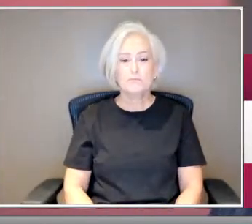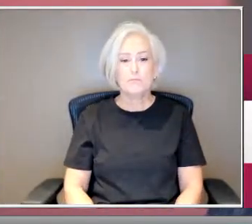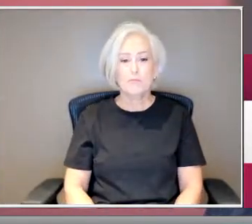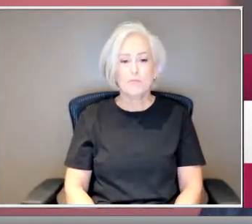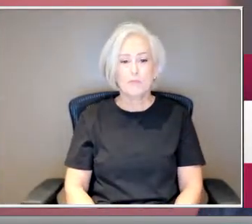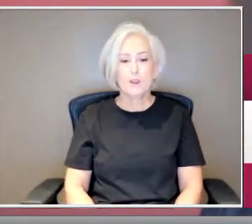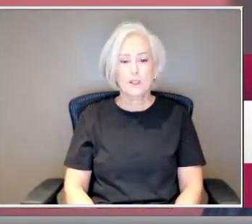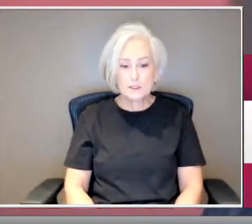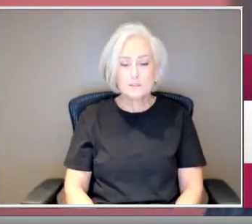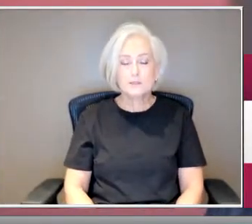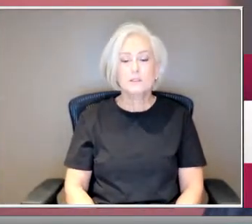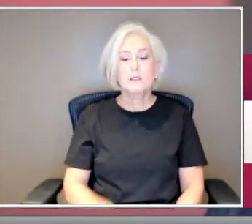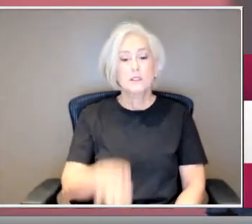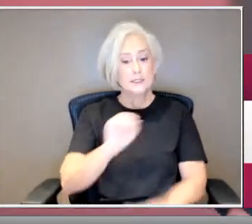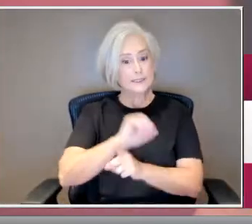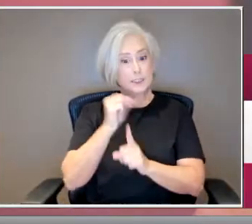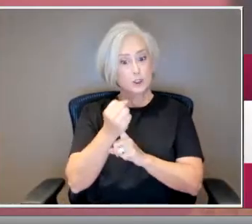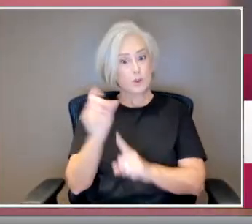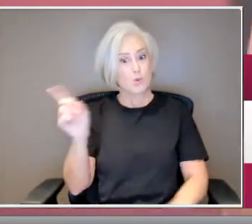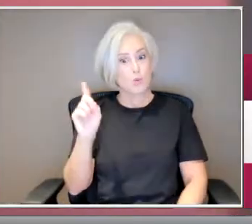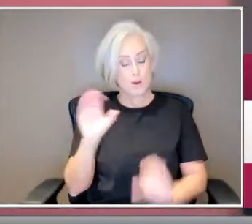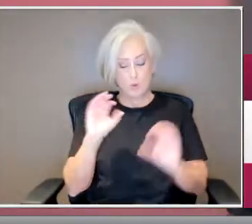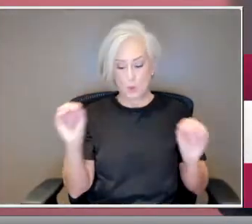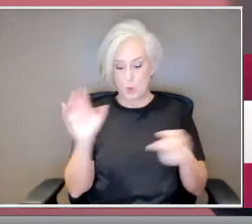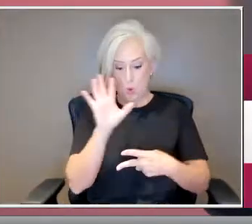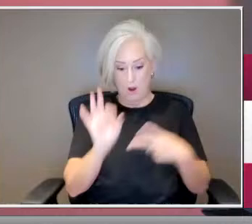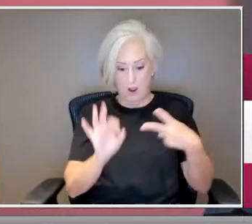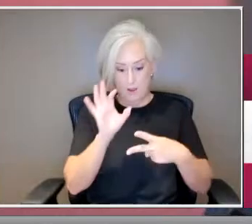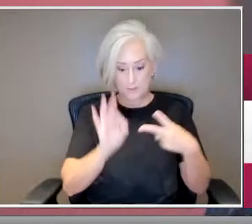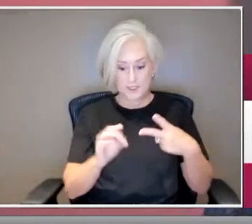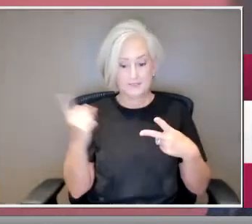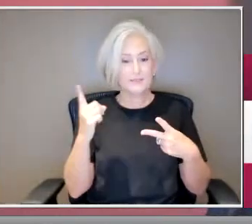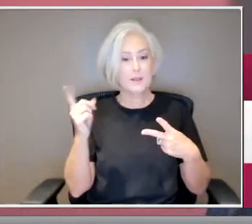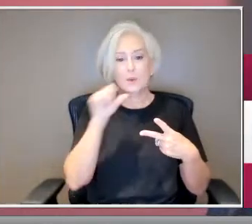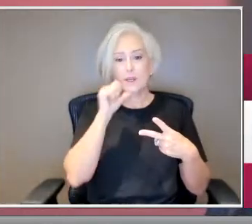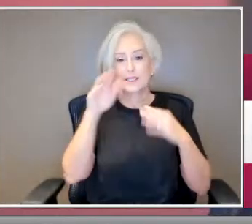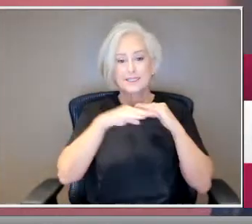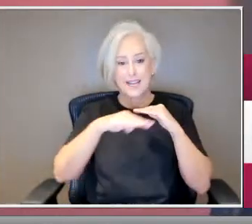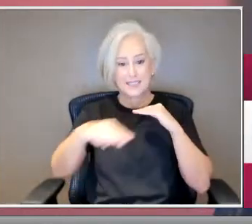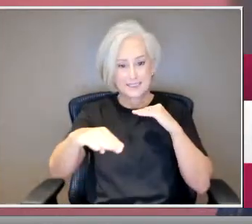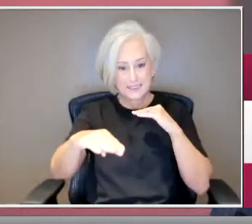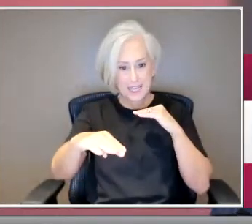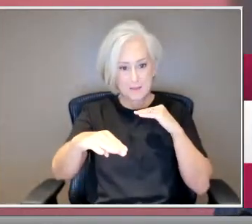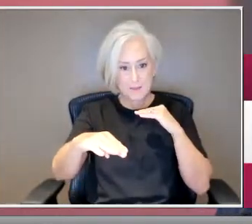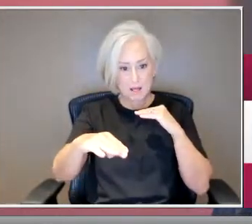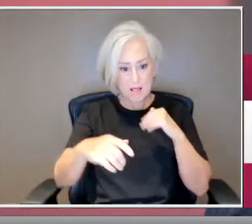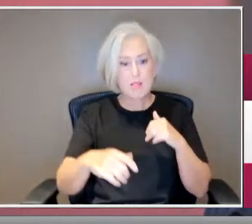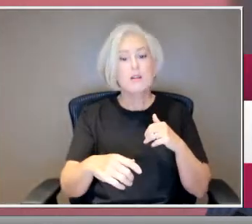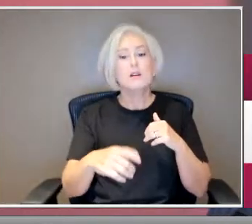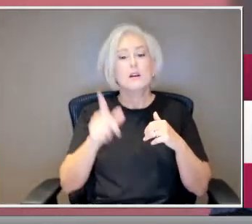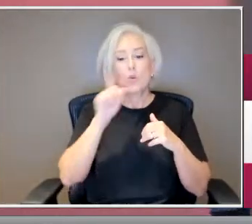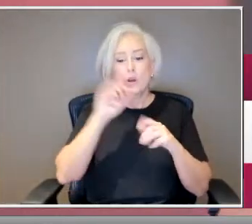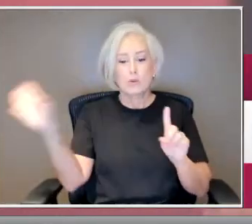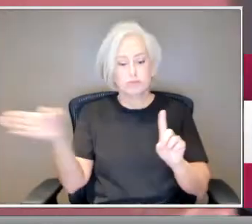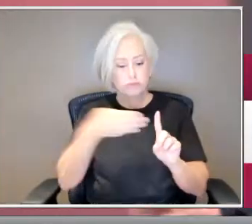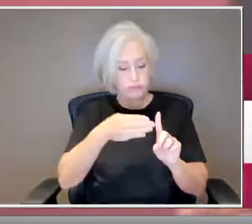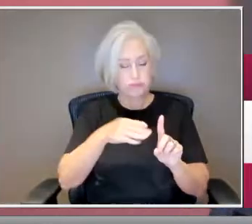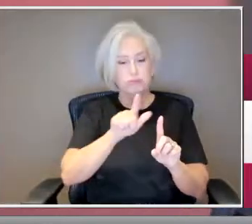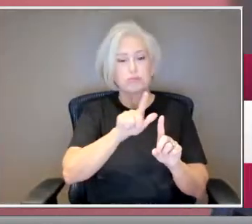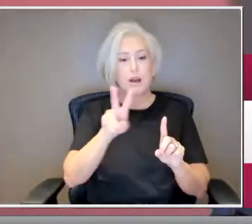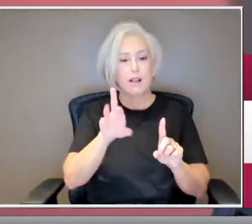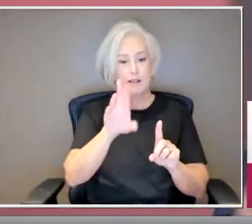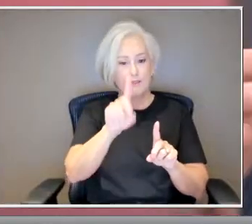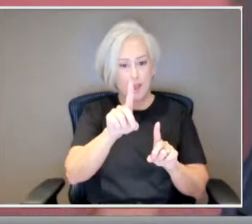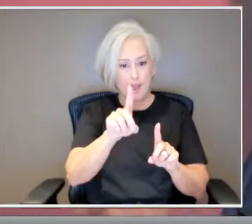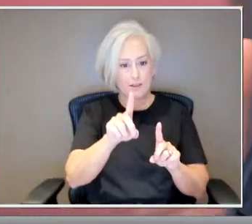in situations where you don't have an option and someone's not stable enough to get to, it's still the sort of route that we'd like to take. It's kind of interesting as things evolve